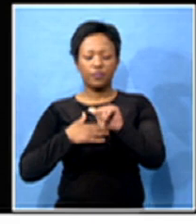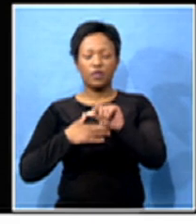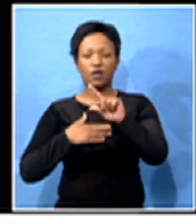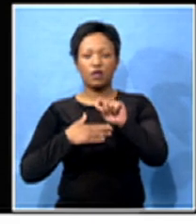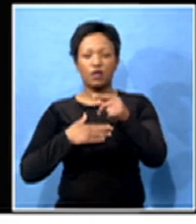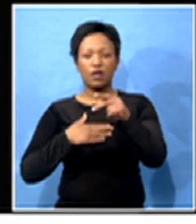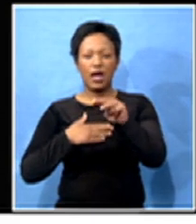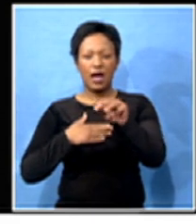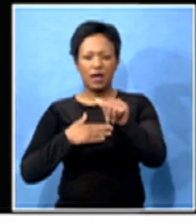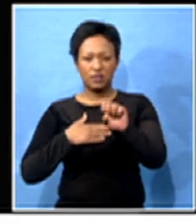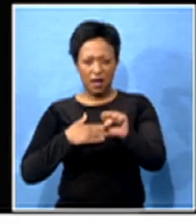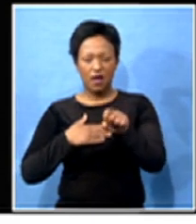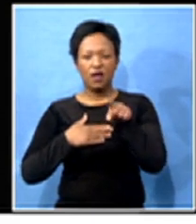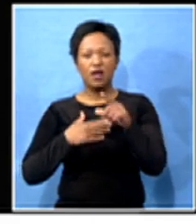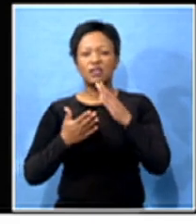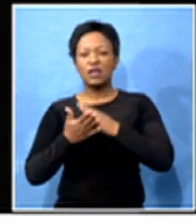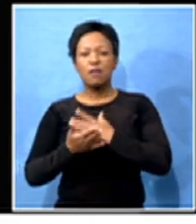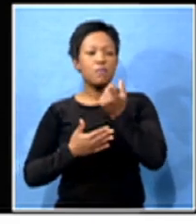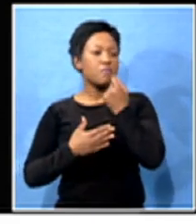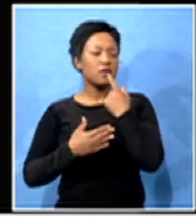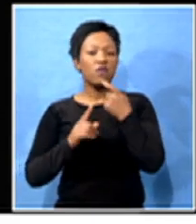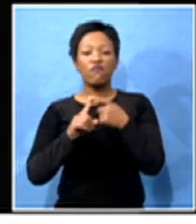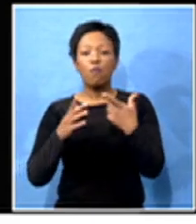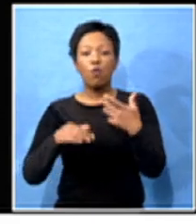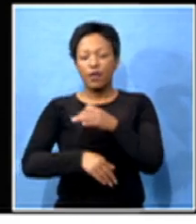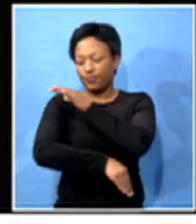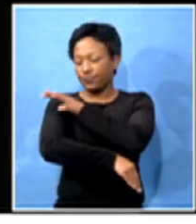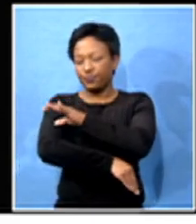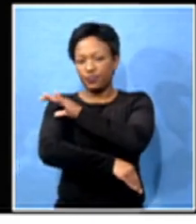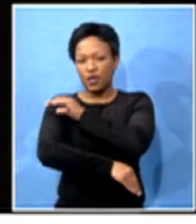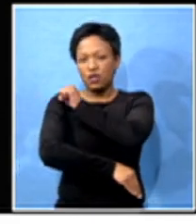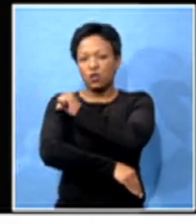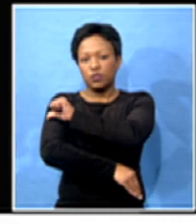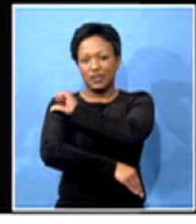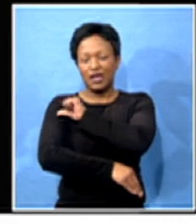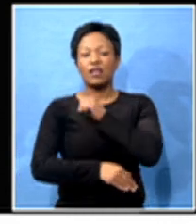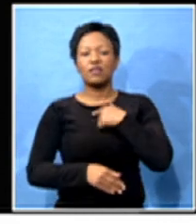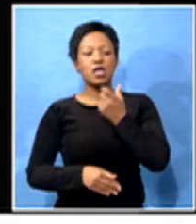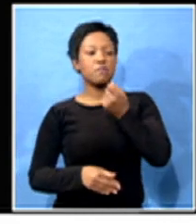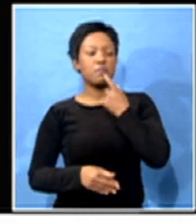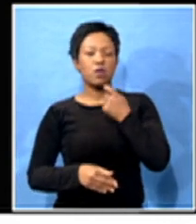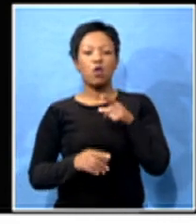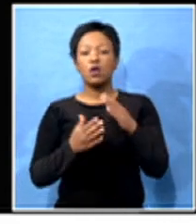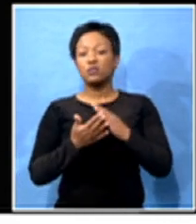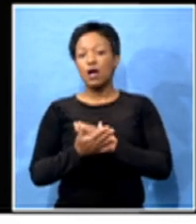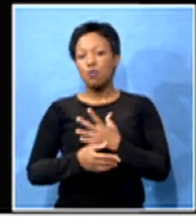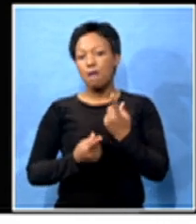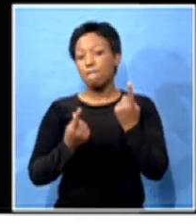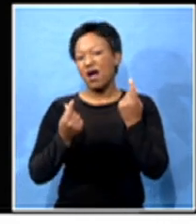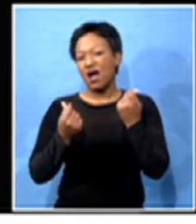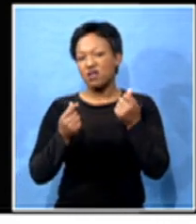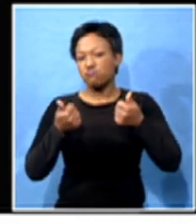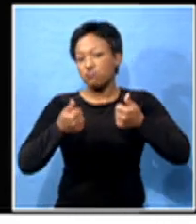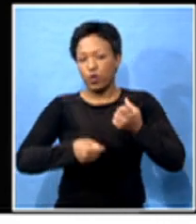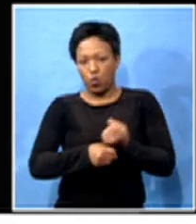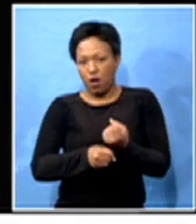taking medication from the clinics, the hospitals, and those who have money, who are employed,